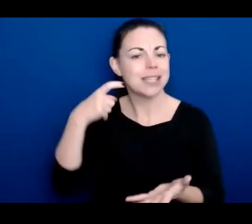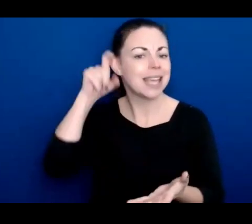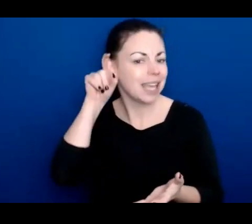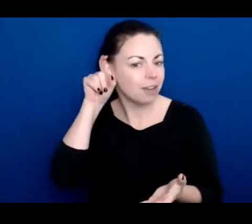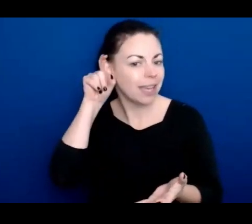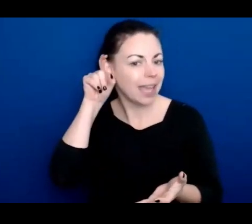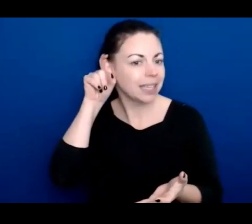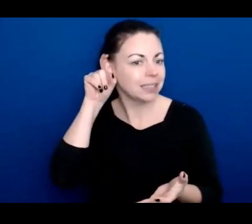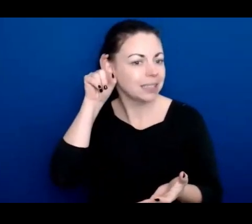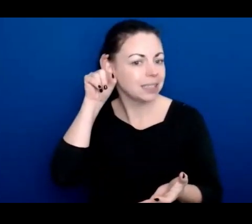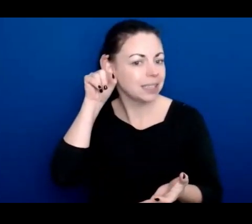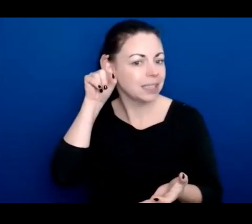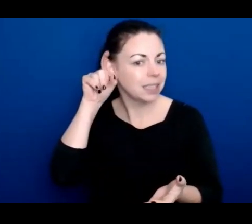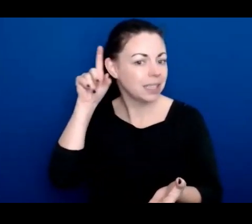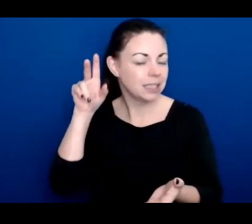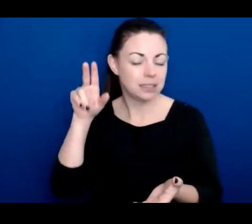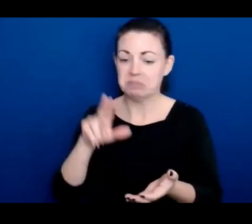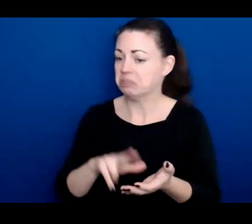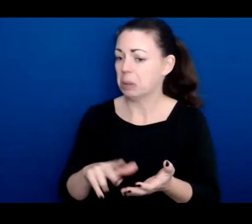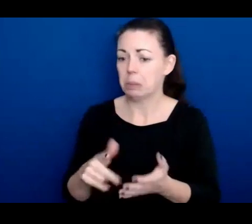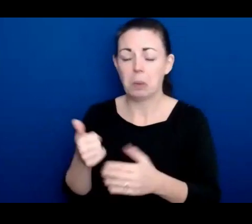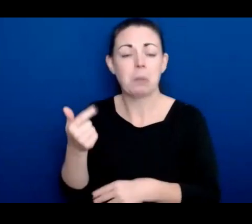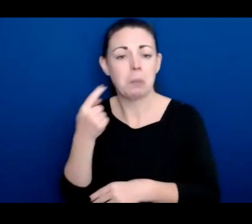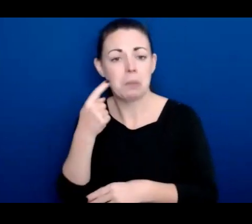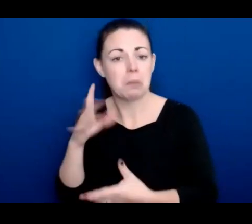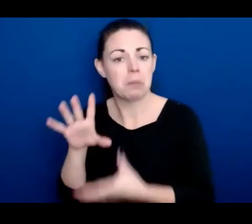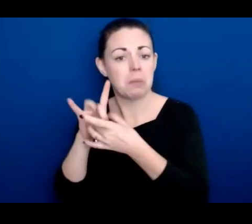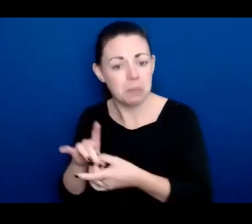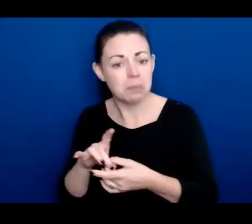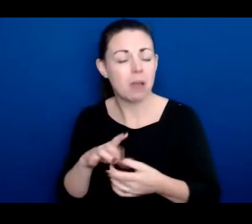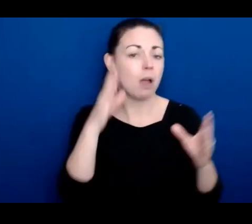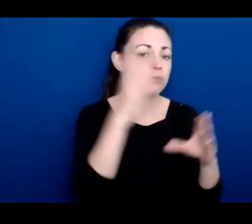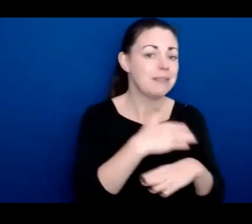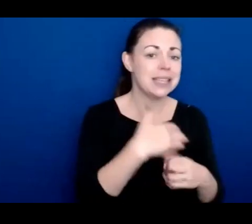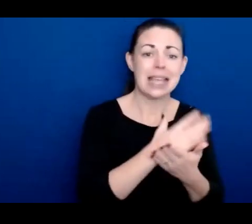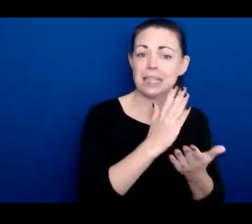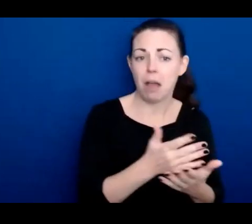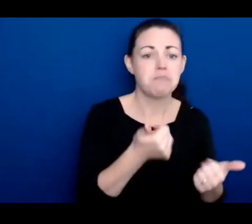usually pretty easy. Private sector hearing aids, often easy one way or another,